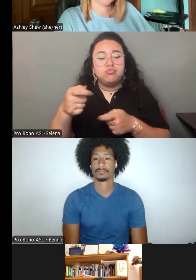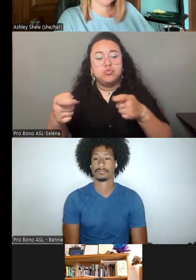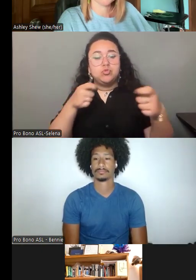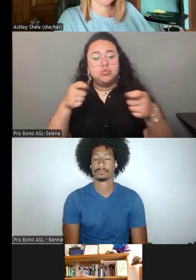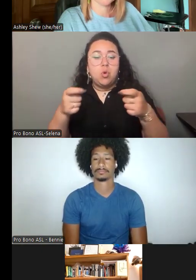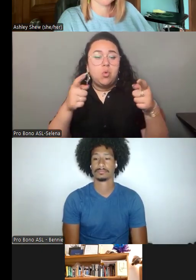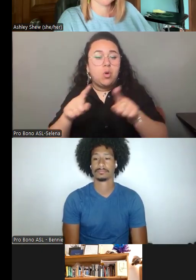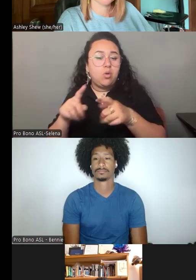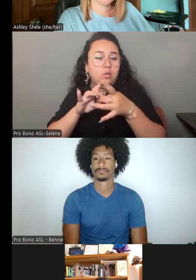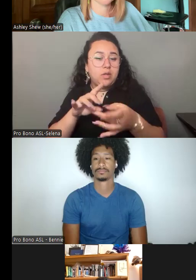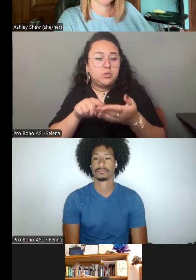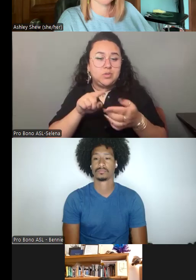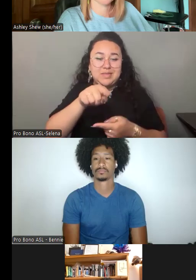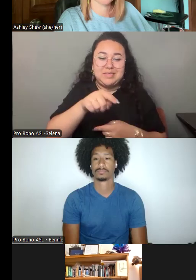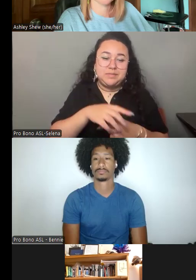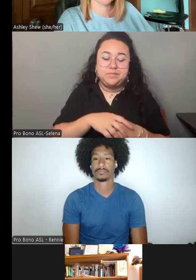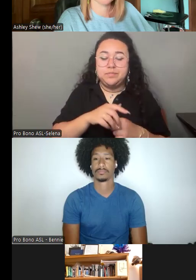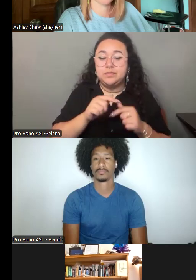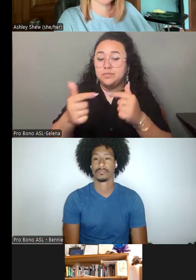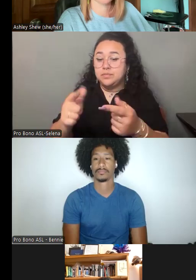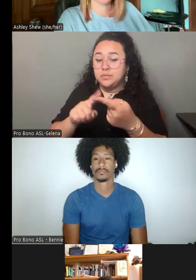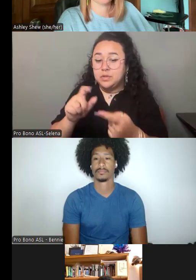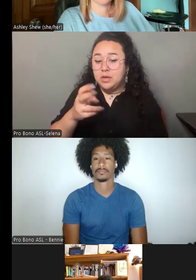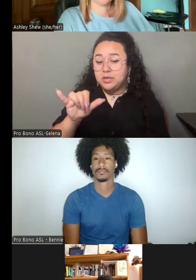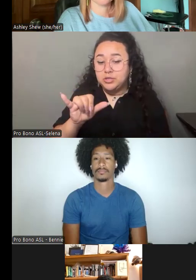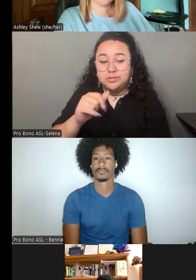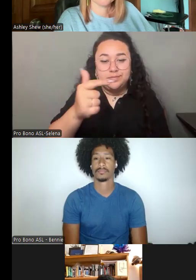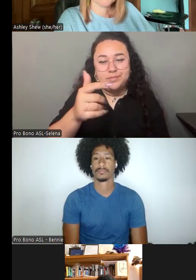matters? Here, I'll pass it back to Ashley.